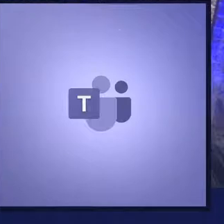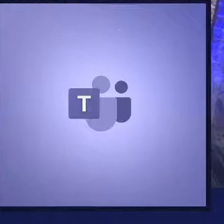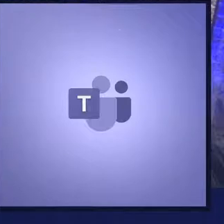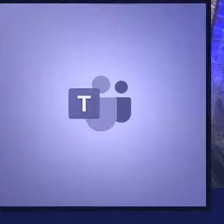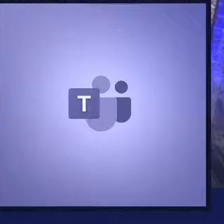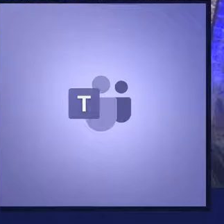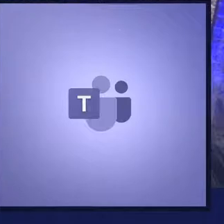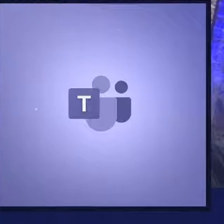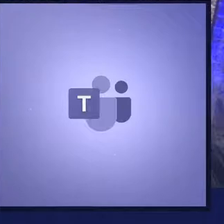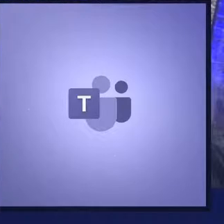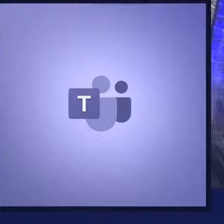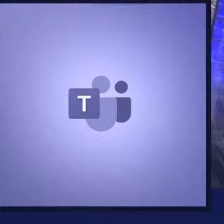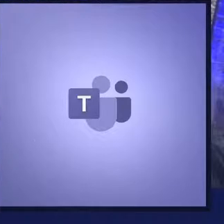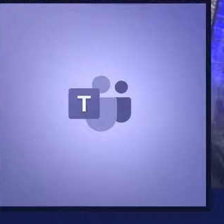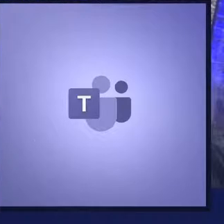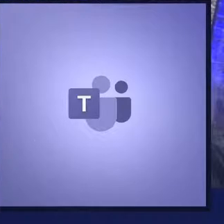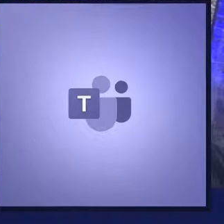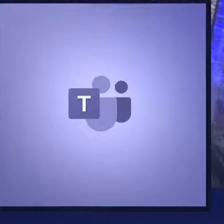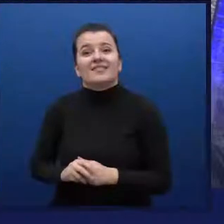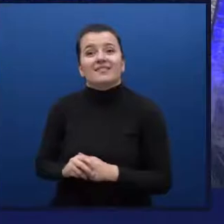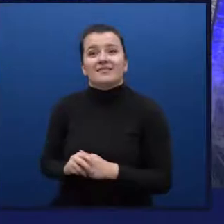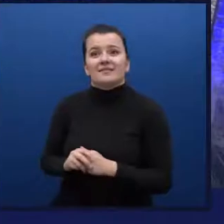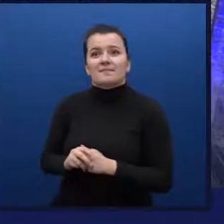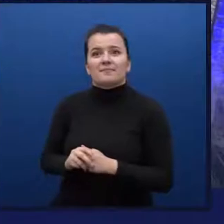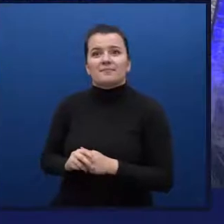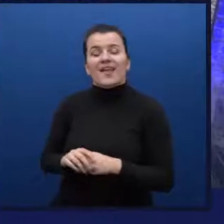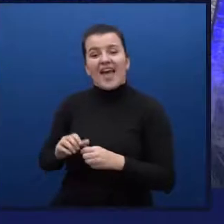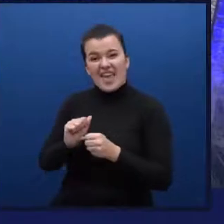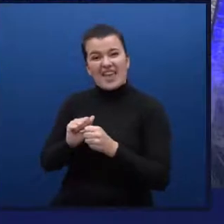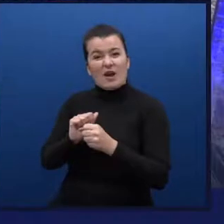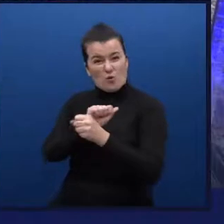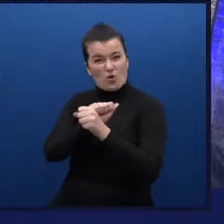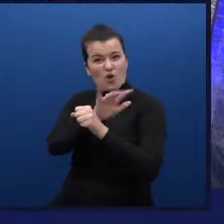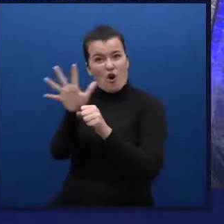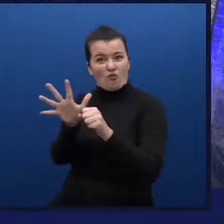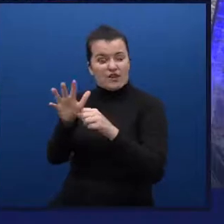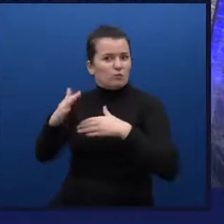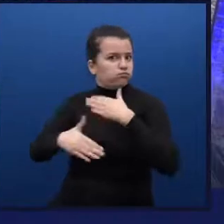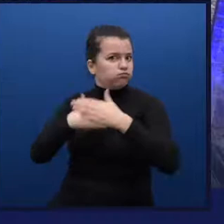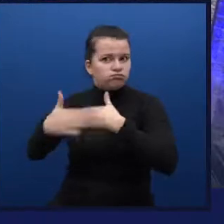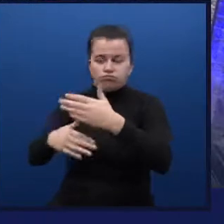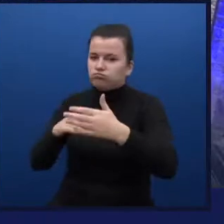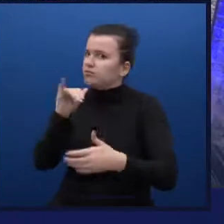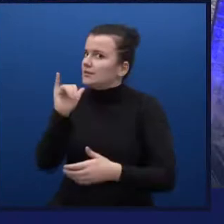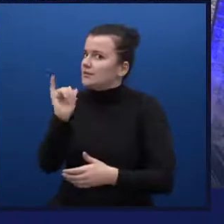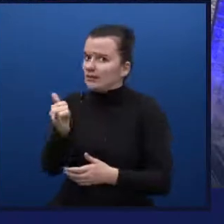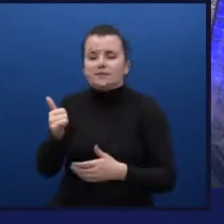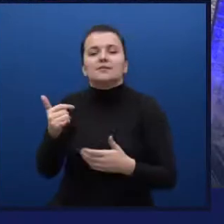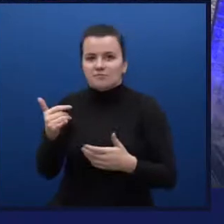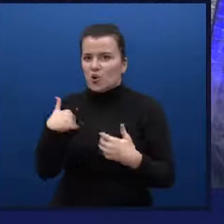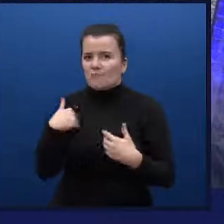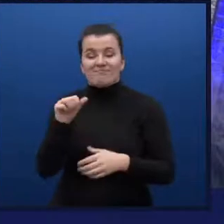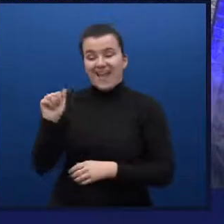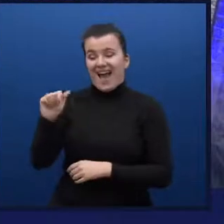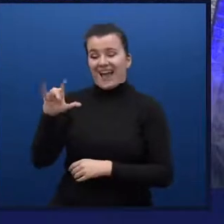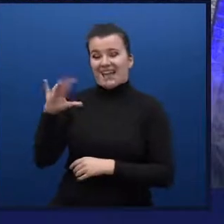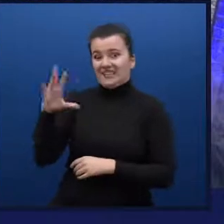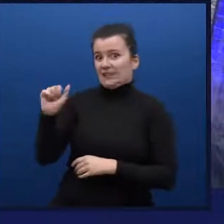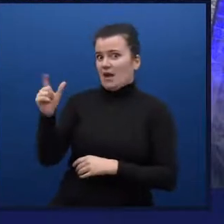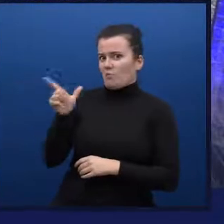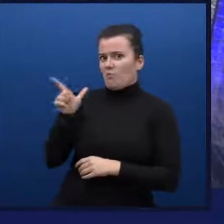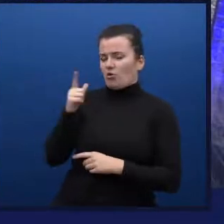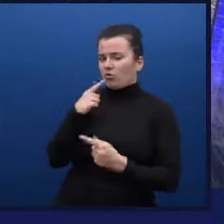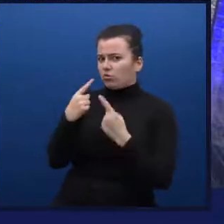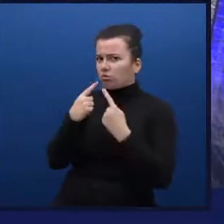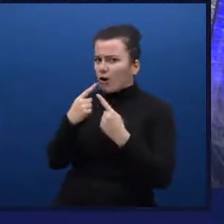and I have been joking around about this stuff for days, actually. Every time I speak to her on